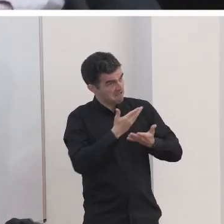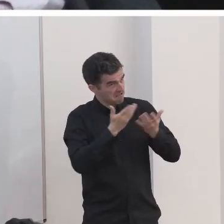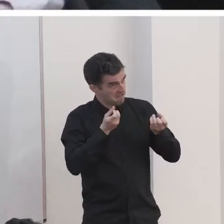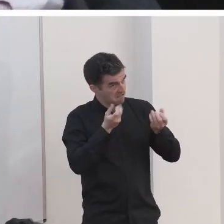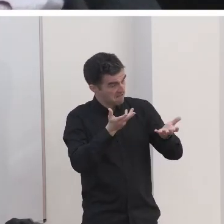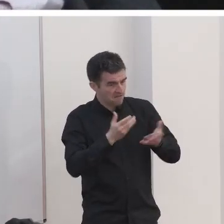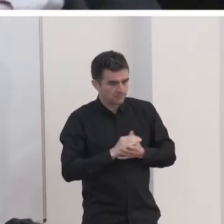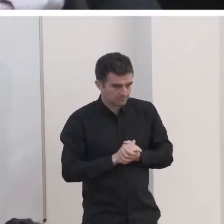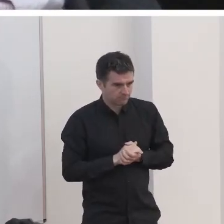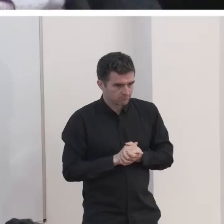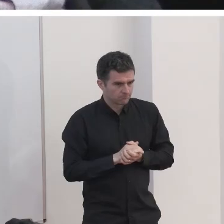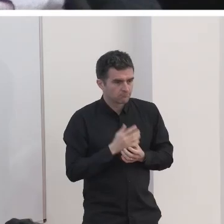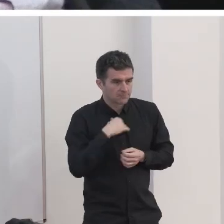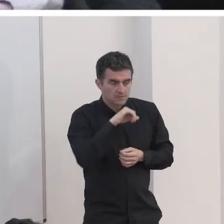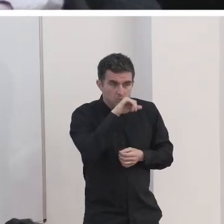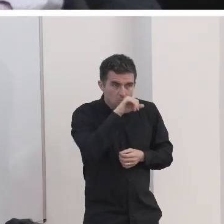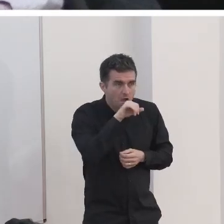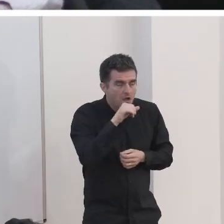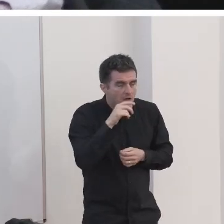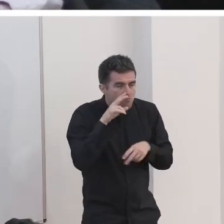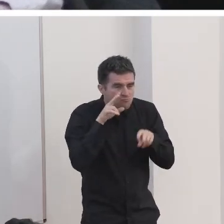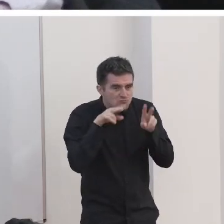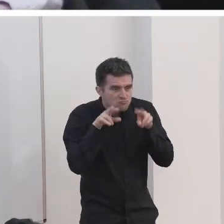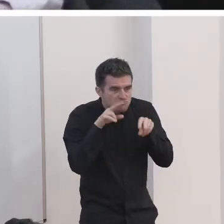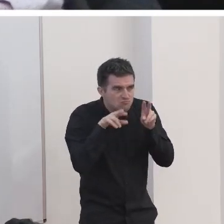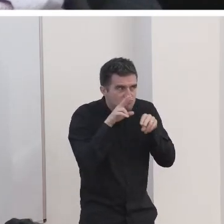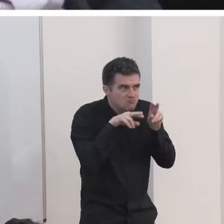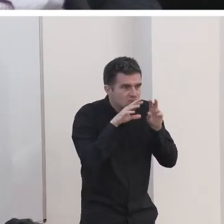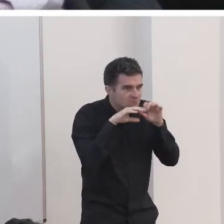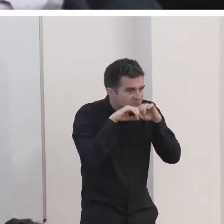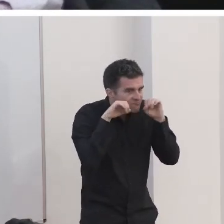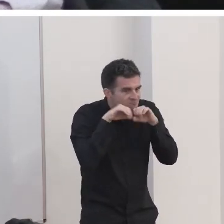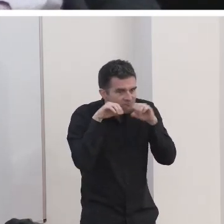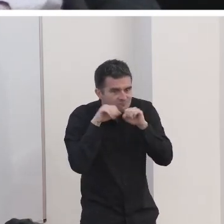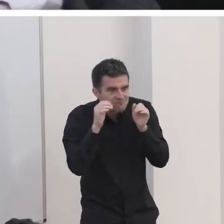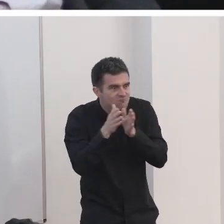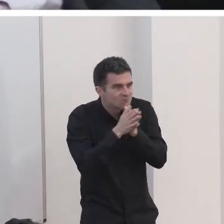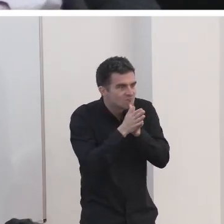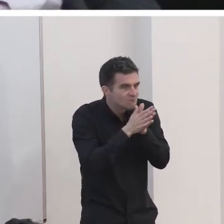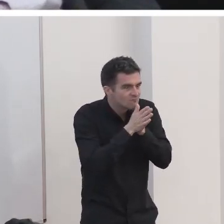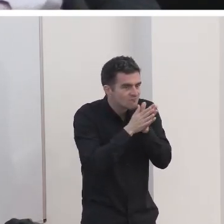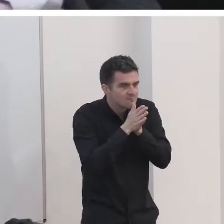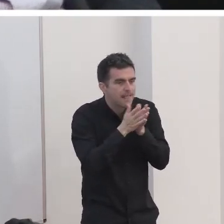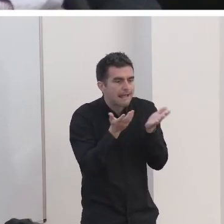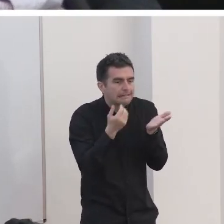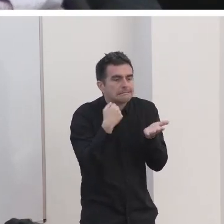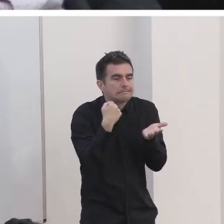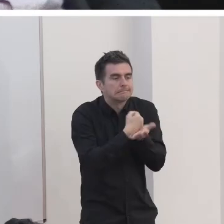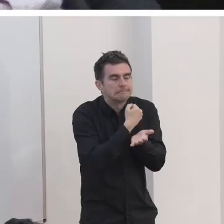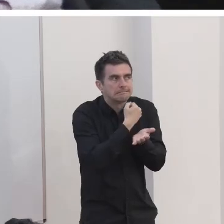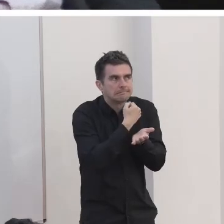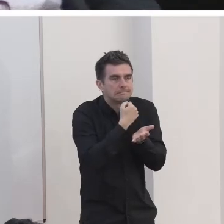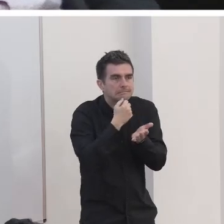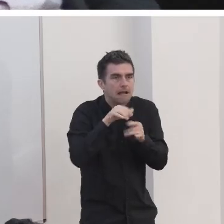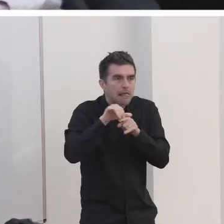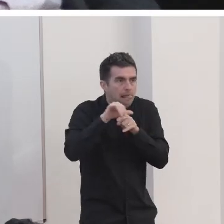here, and also in 2002, I attempted to be here, but I stopped in Dublin,